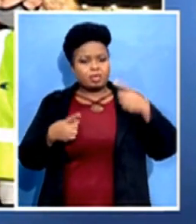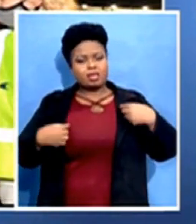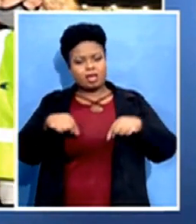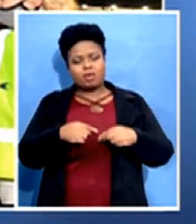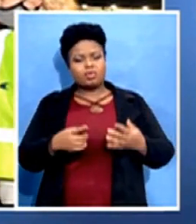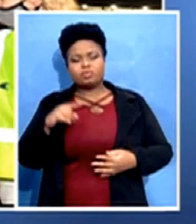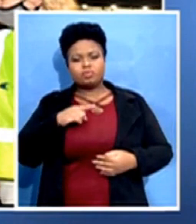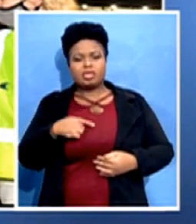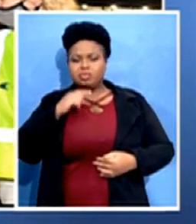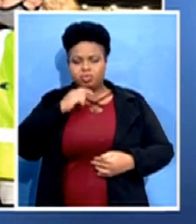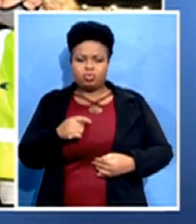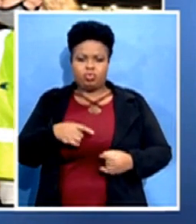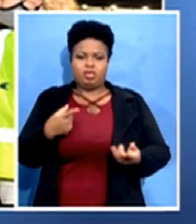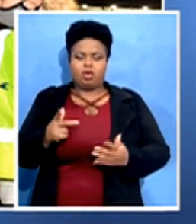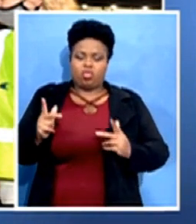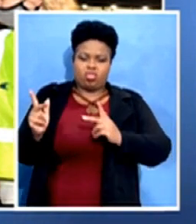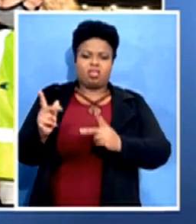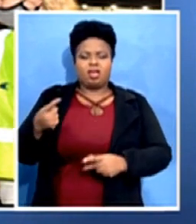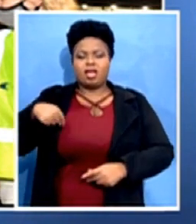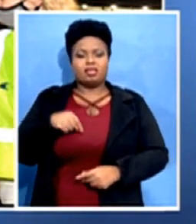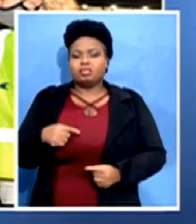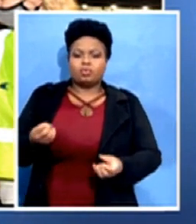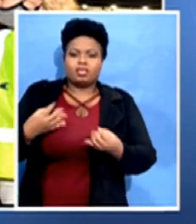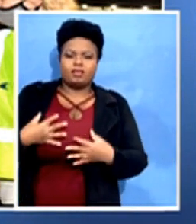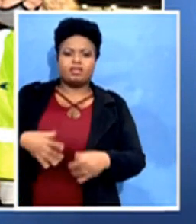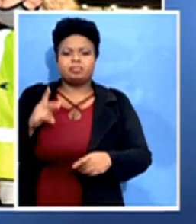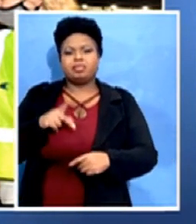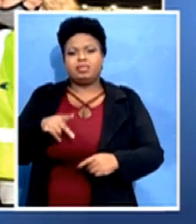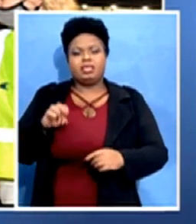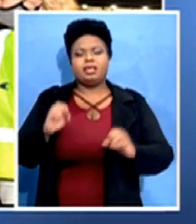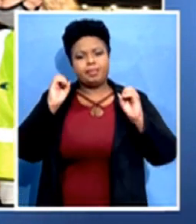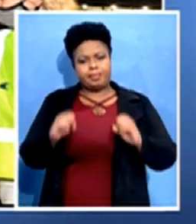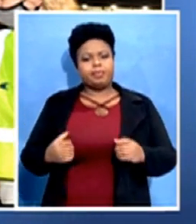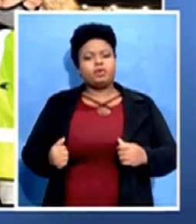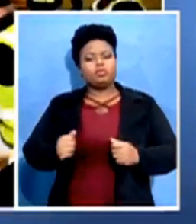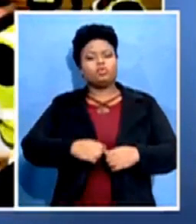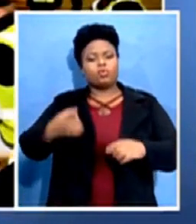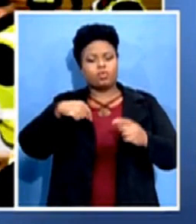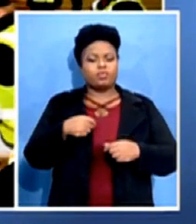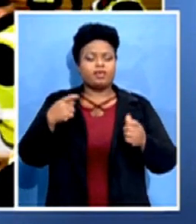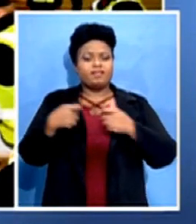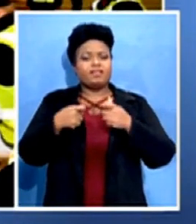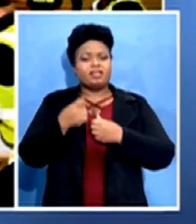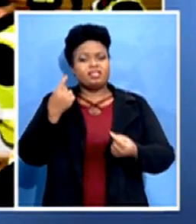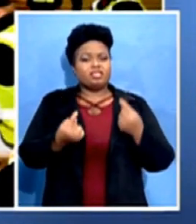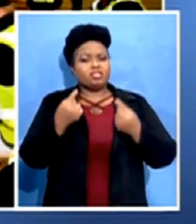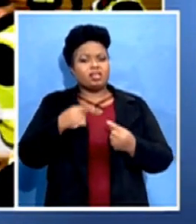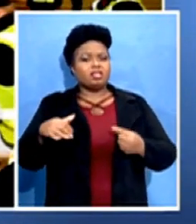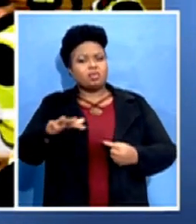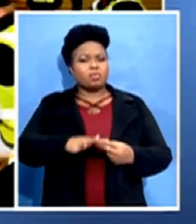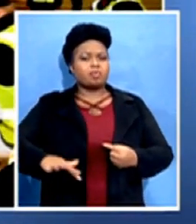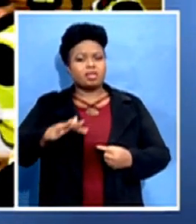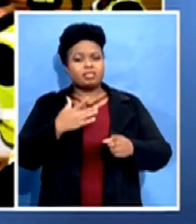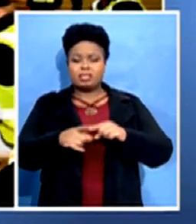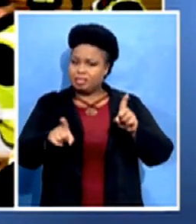didn't give us proper PPE. We were fighting each other in our facilities. As we speak now, we are still talking about PPE.